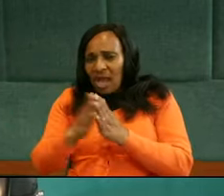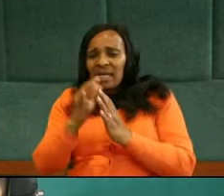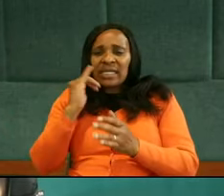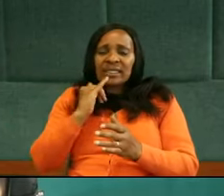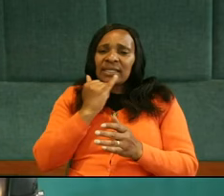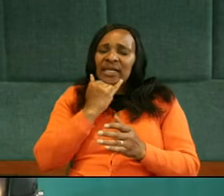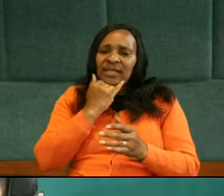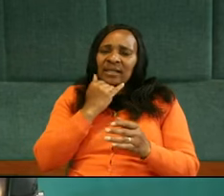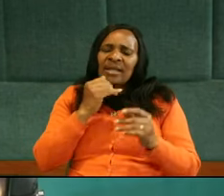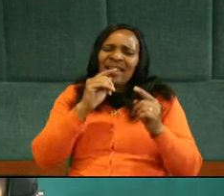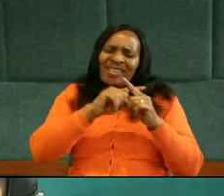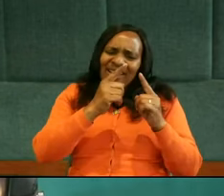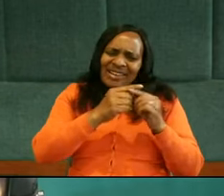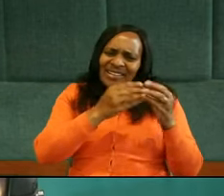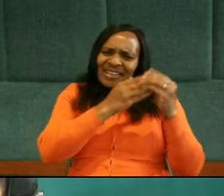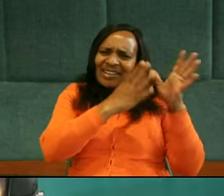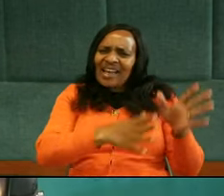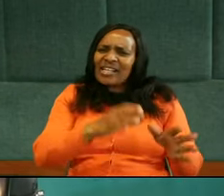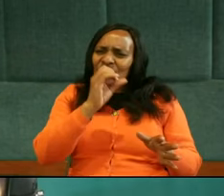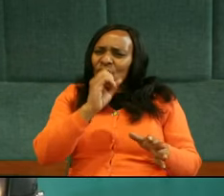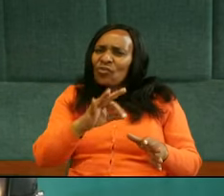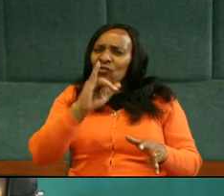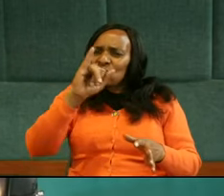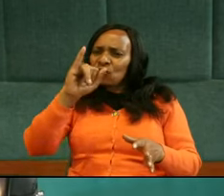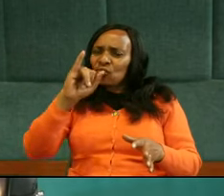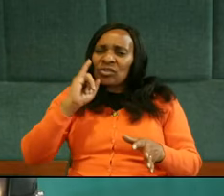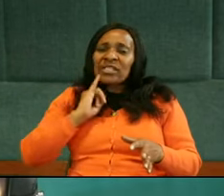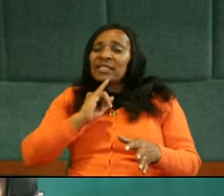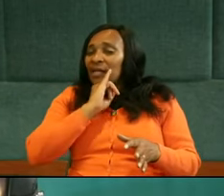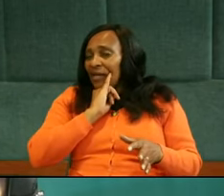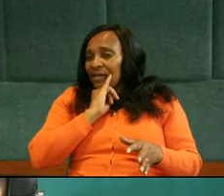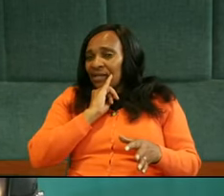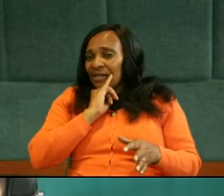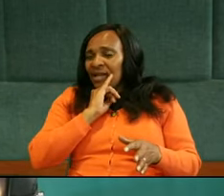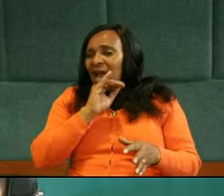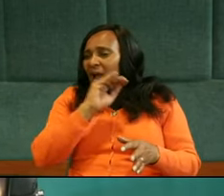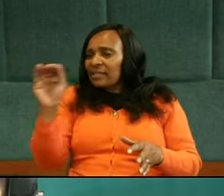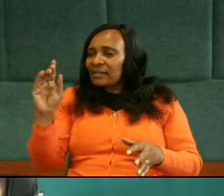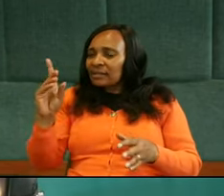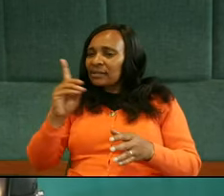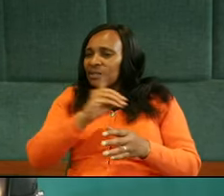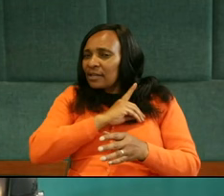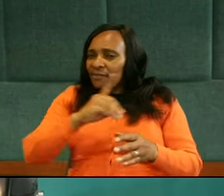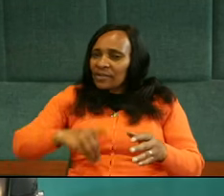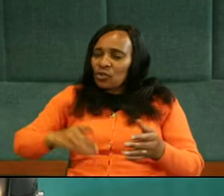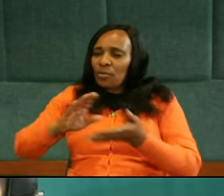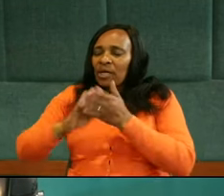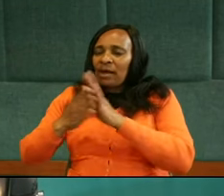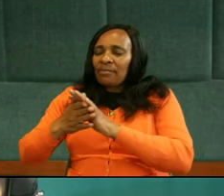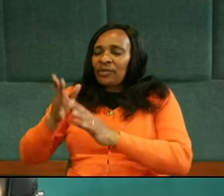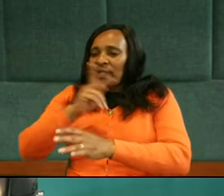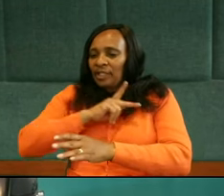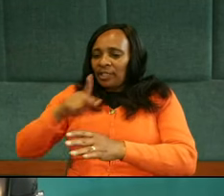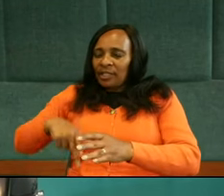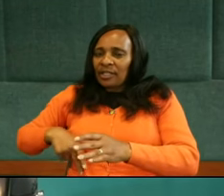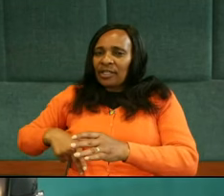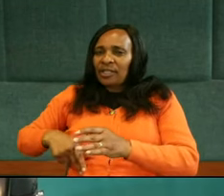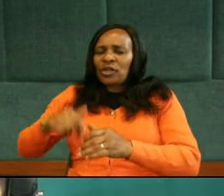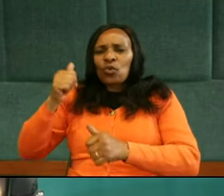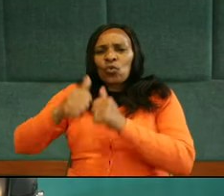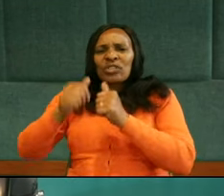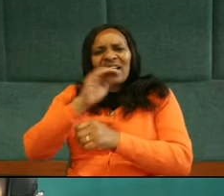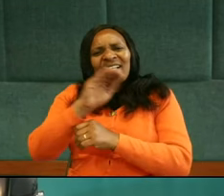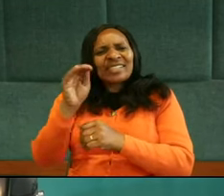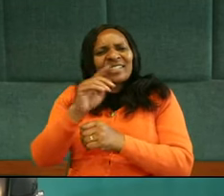of Judah asked him, the leaders of Israel actually, asked David to become king. Now, which begs the